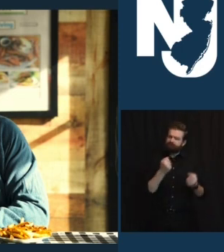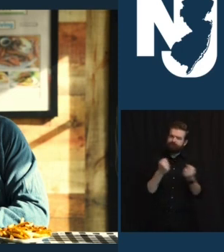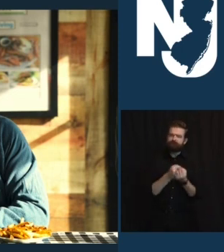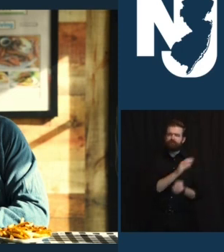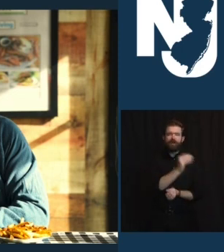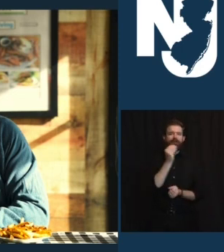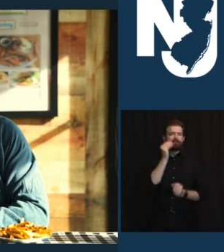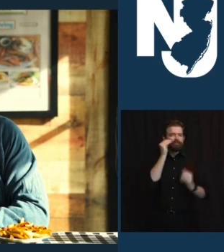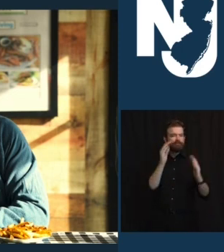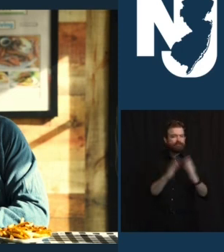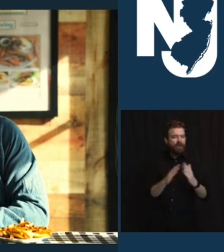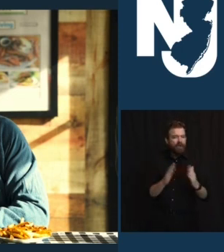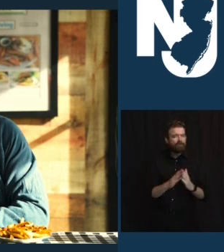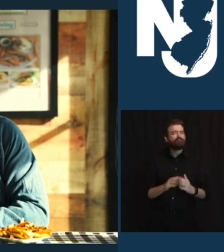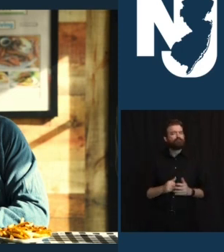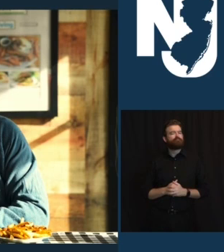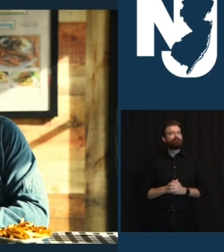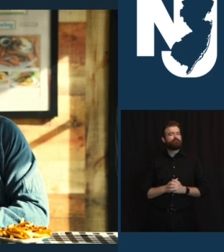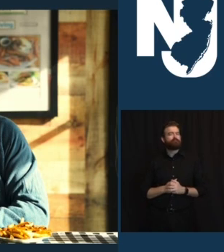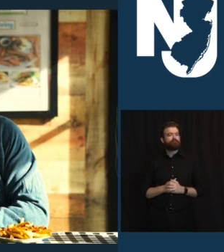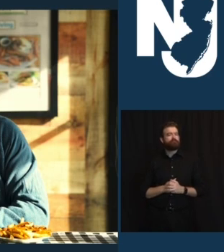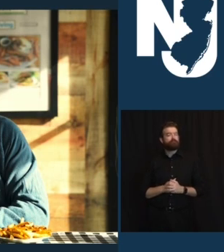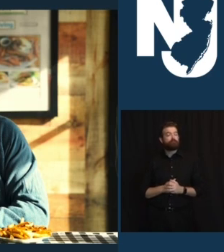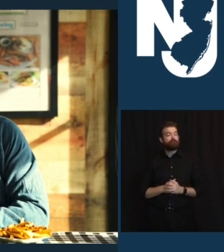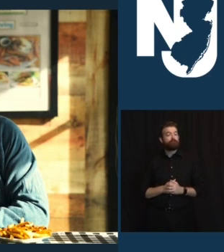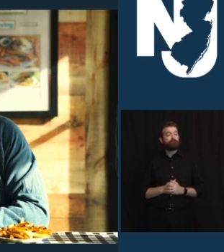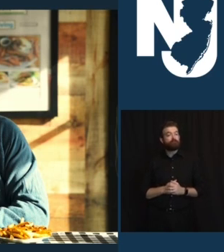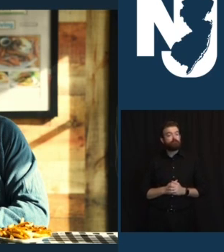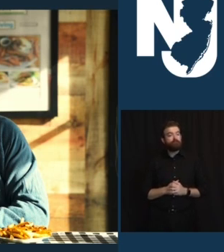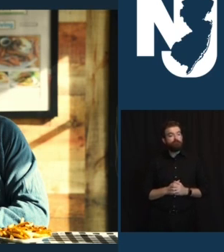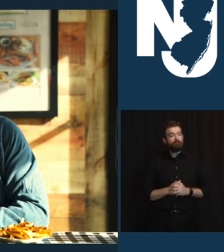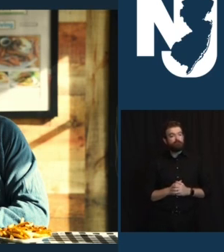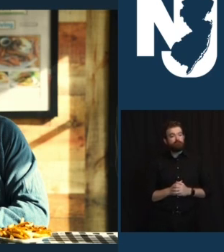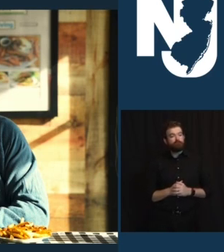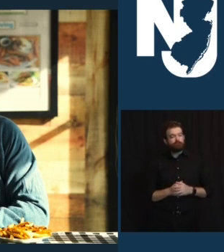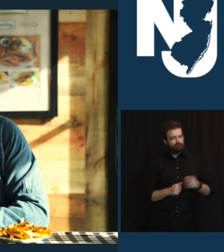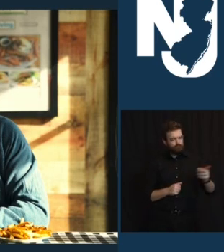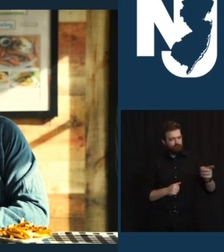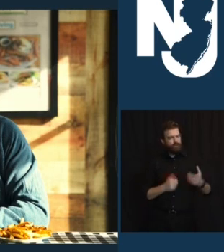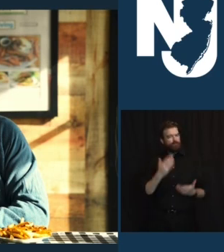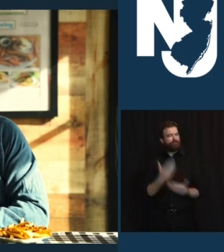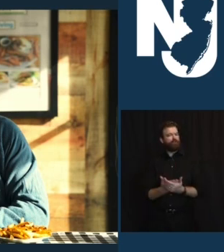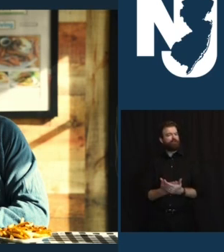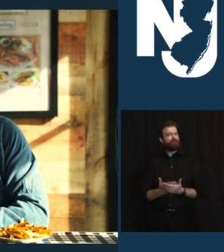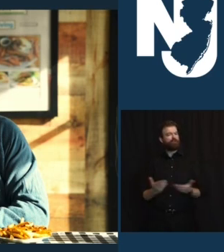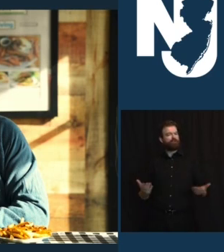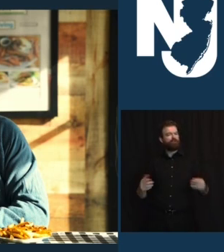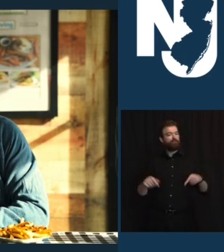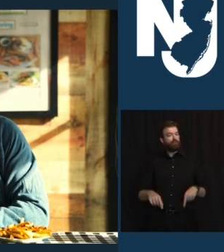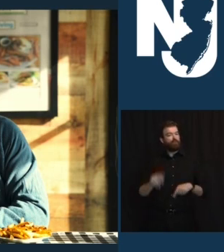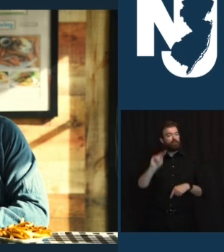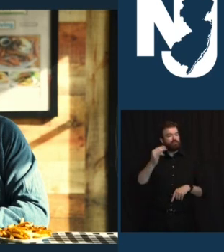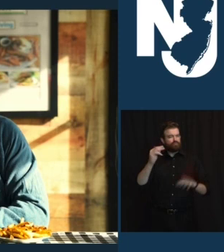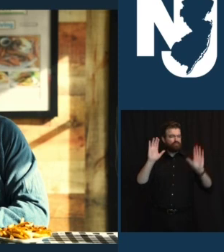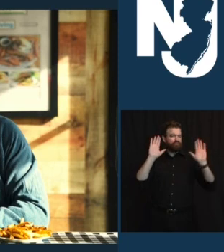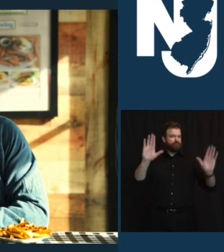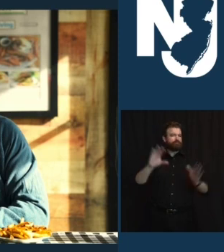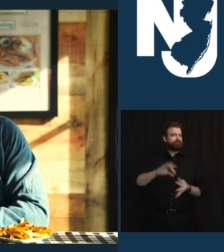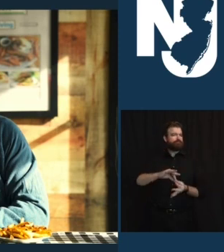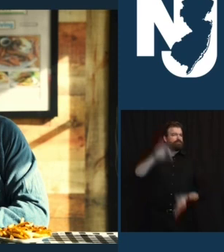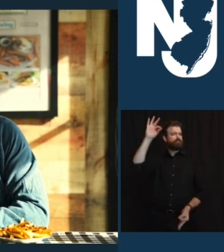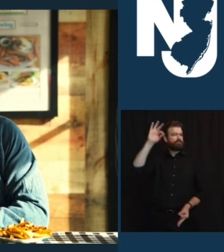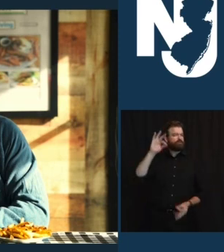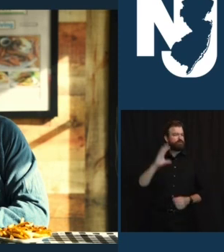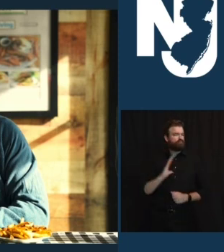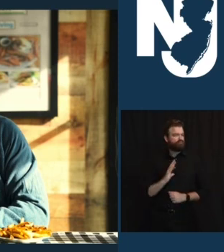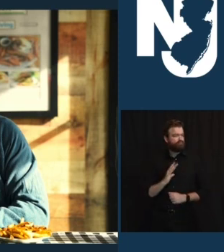throughout the past year. He reflects the tremendous spirit we feel across our state. Again, check him out, 68 Passaic